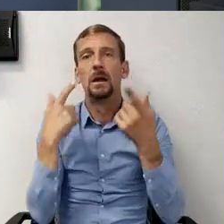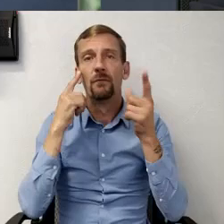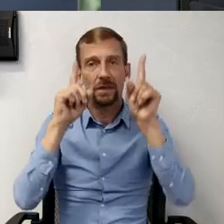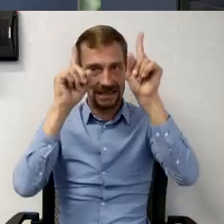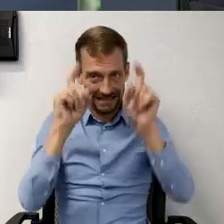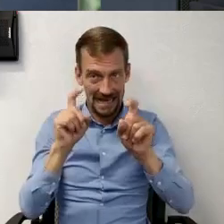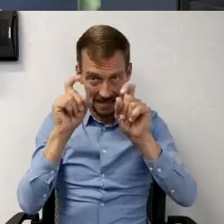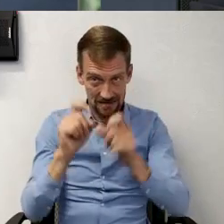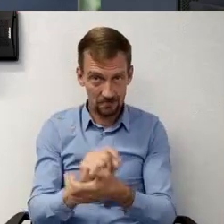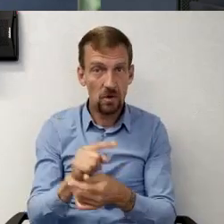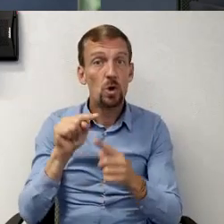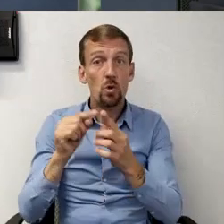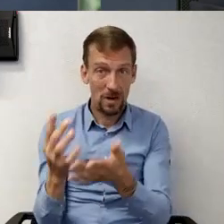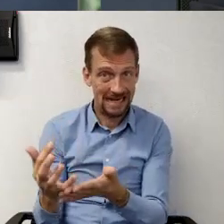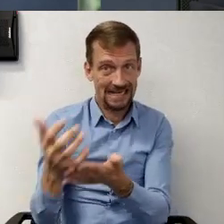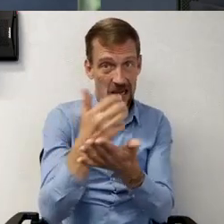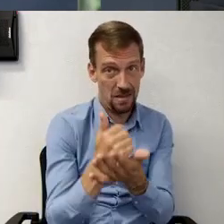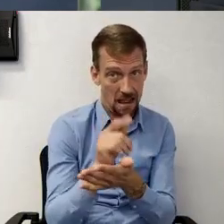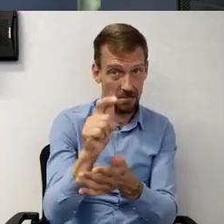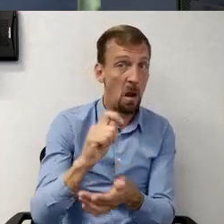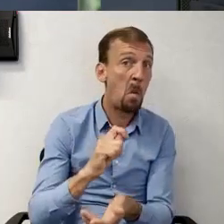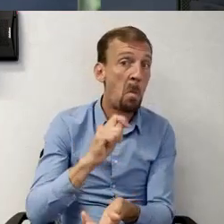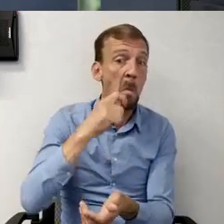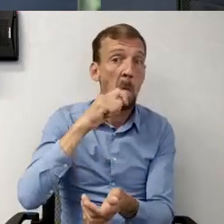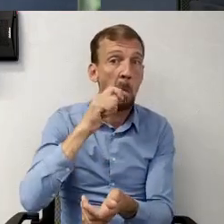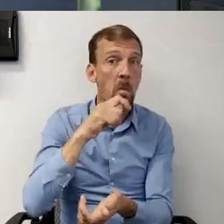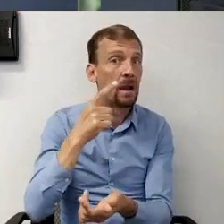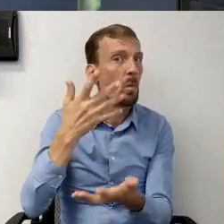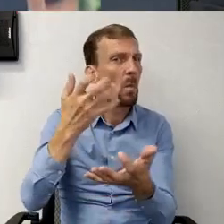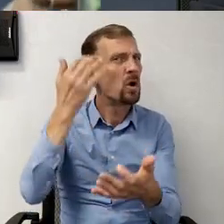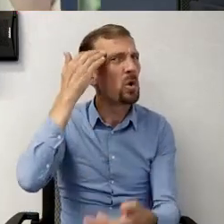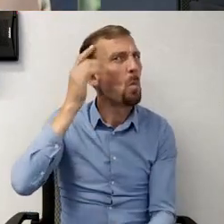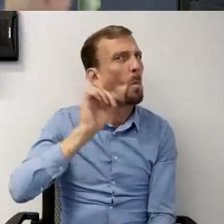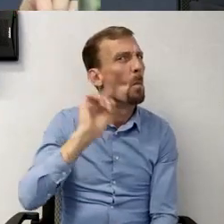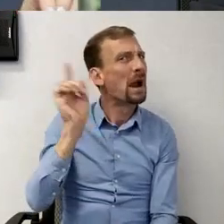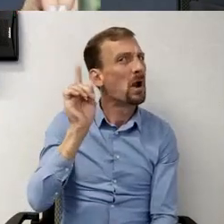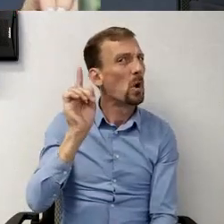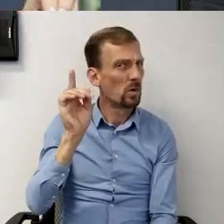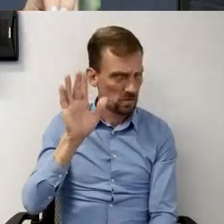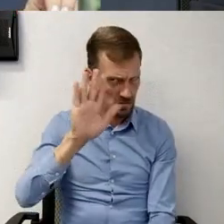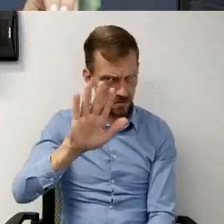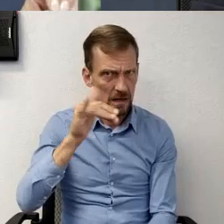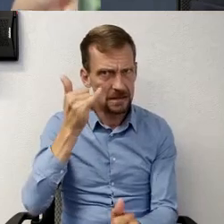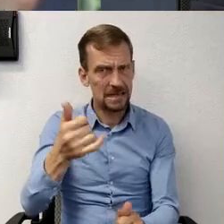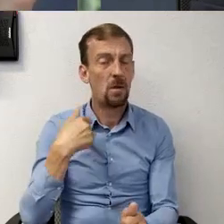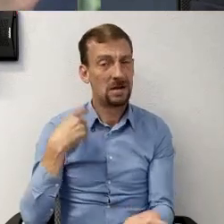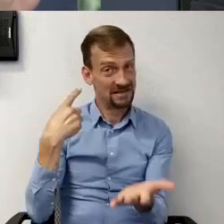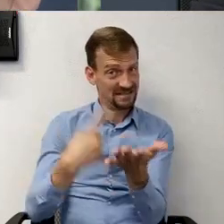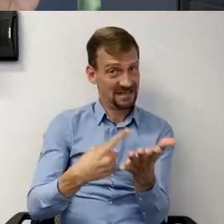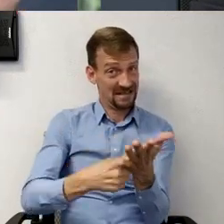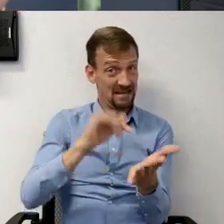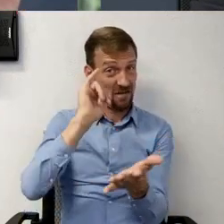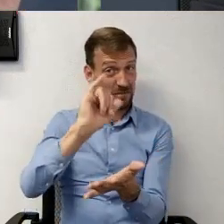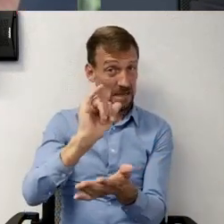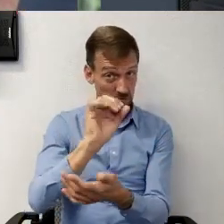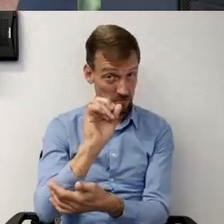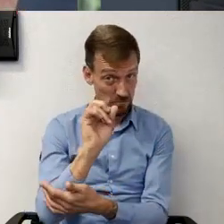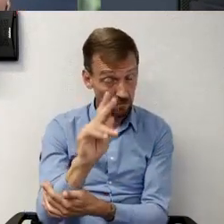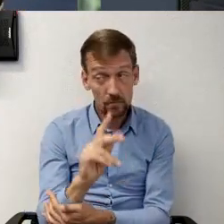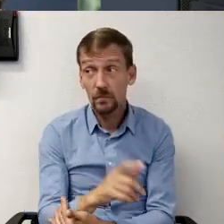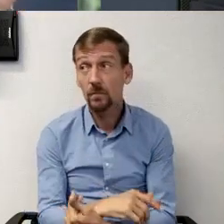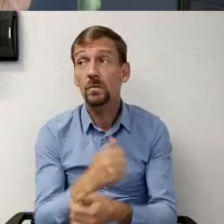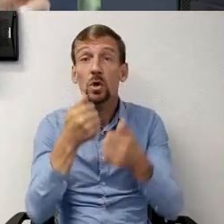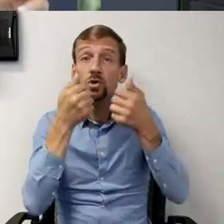be collected. They wanted to know where to go. So we're going to just cover this and try